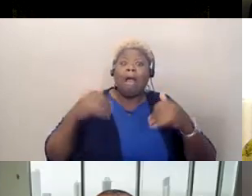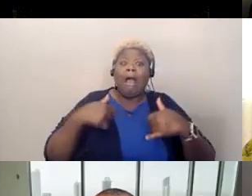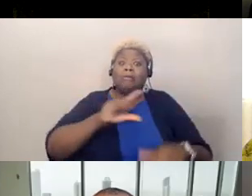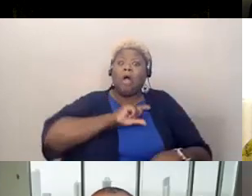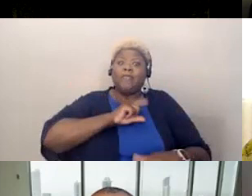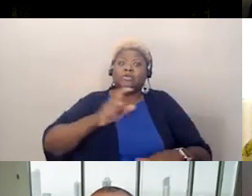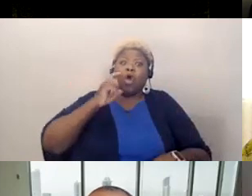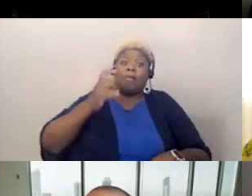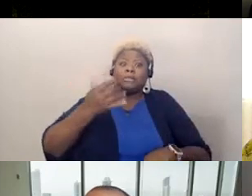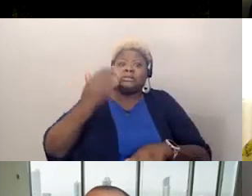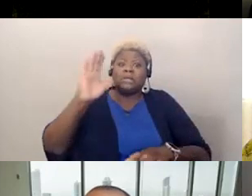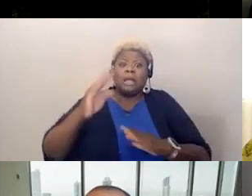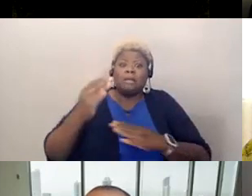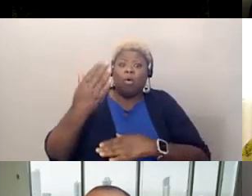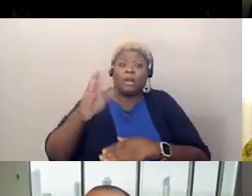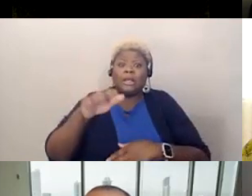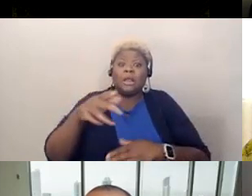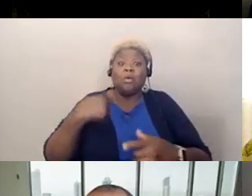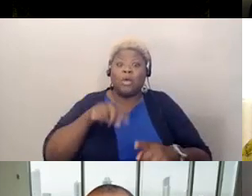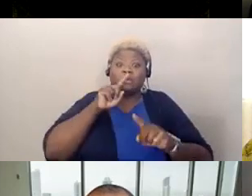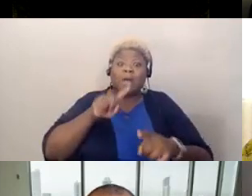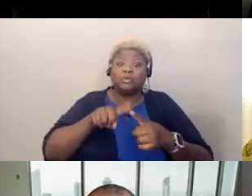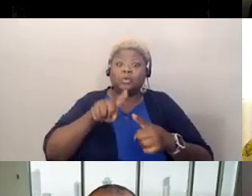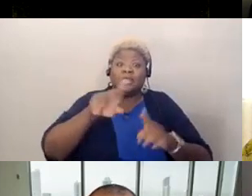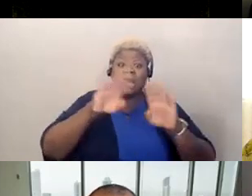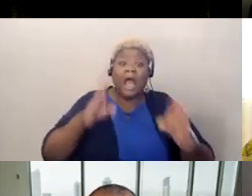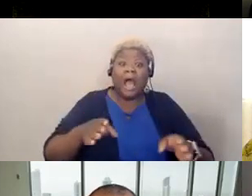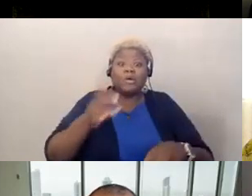enforcement call me on a Sunday morning and say, we've responded to this house